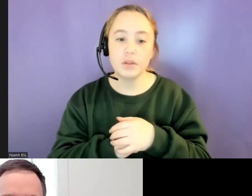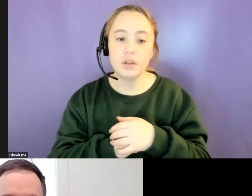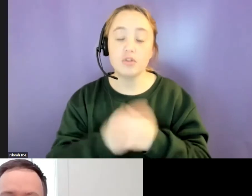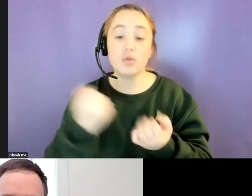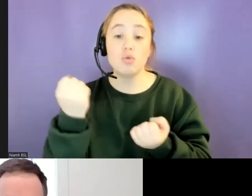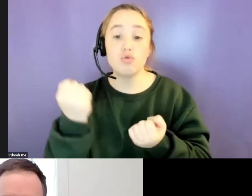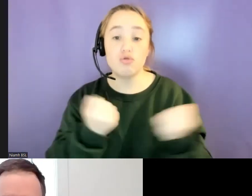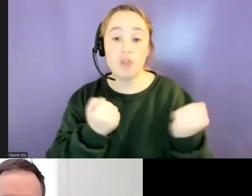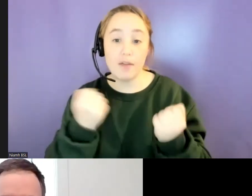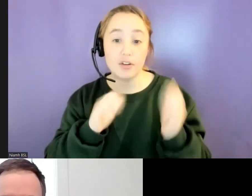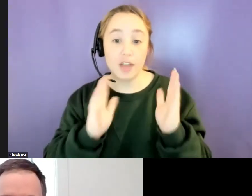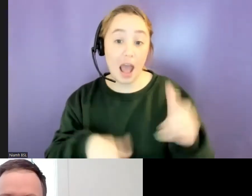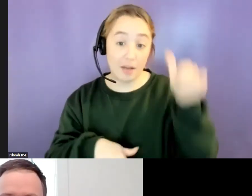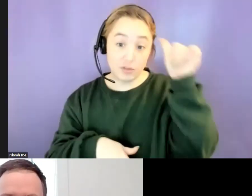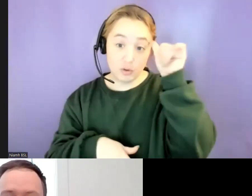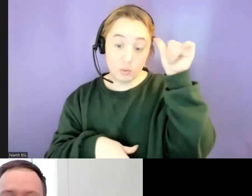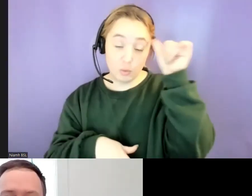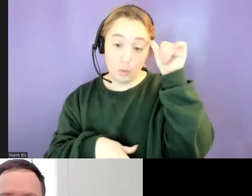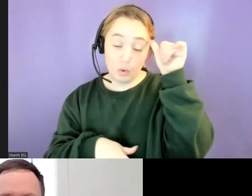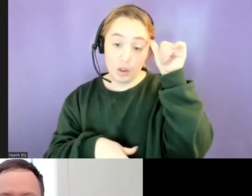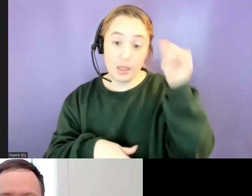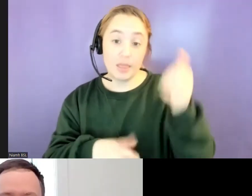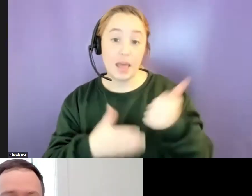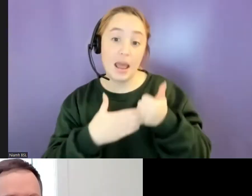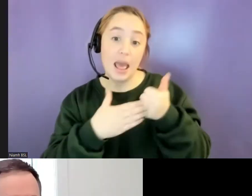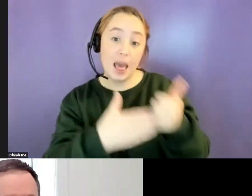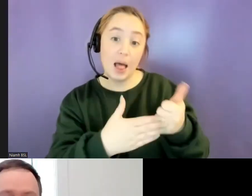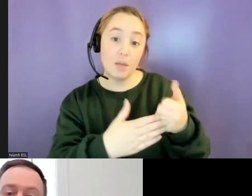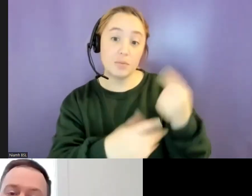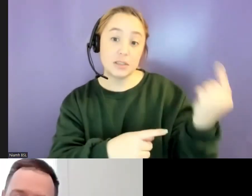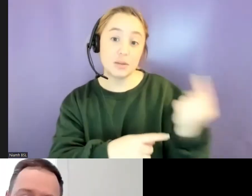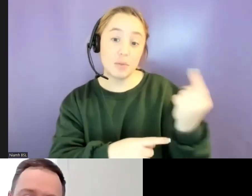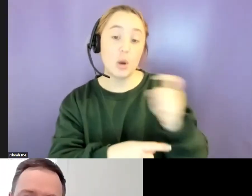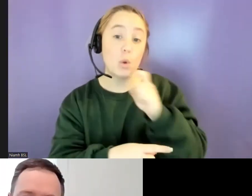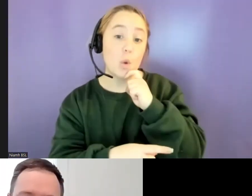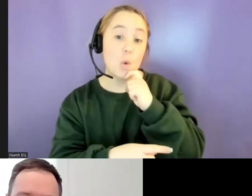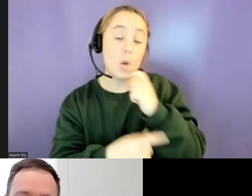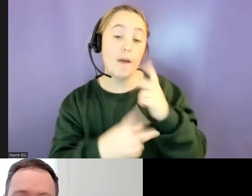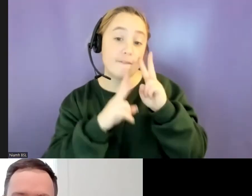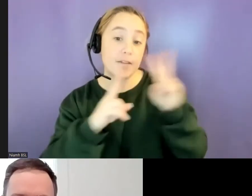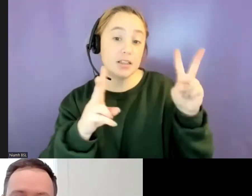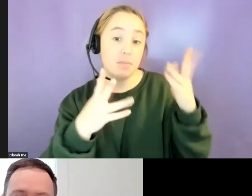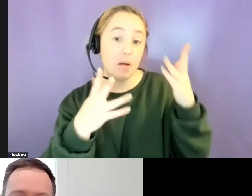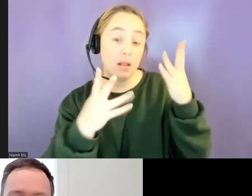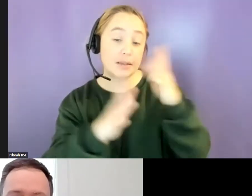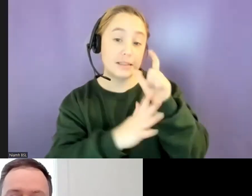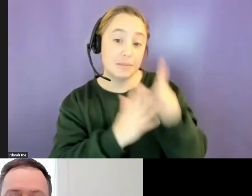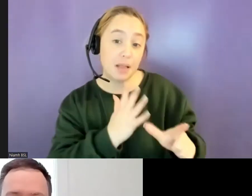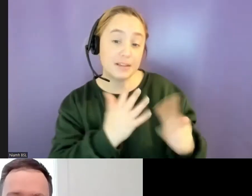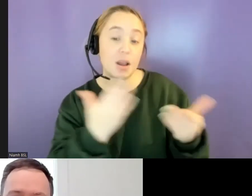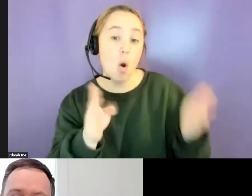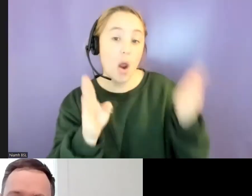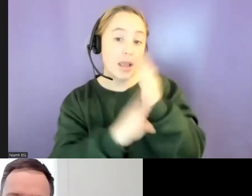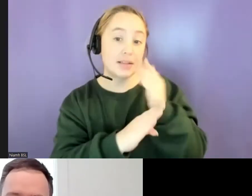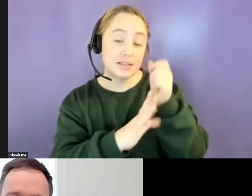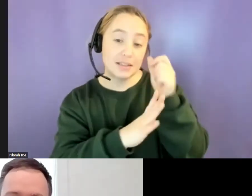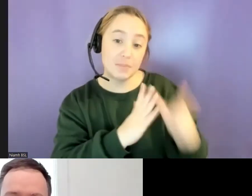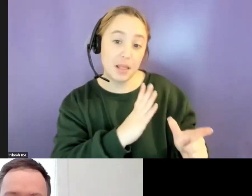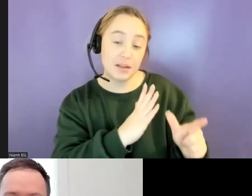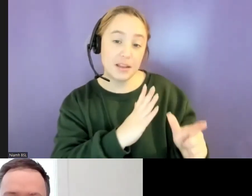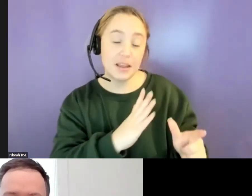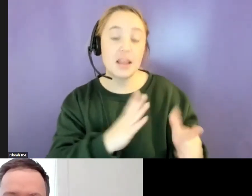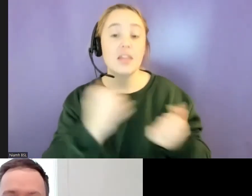that assistance to anyone that may have a visible or a hidden disability is integral to having a